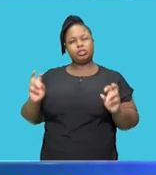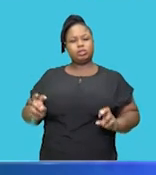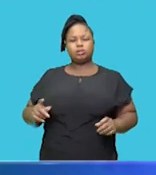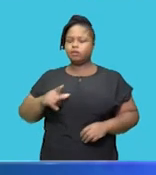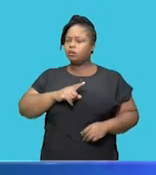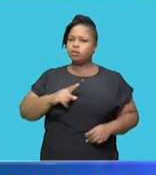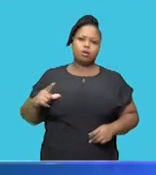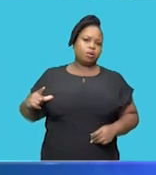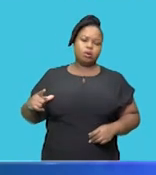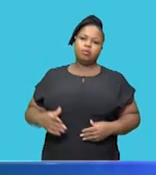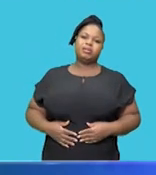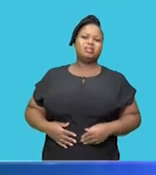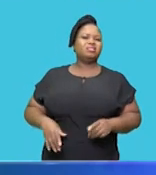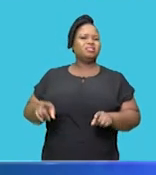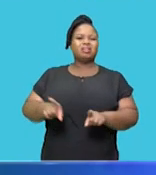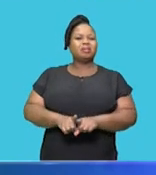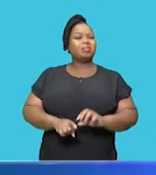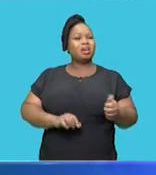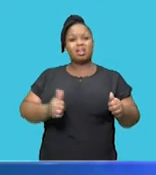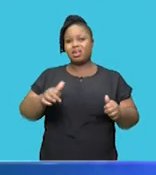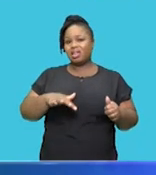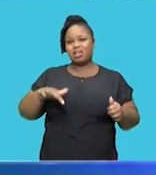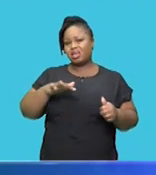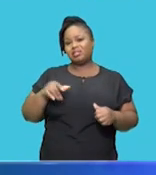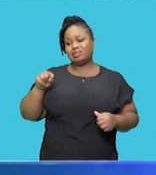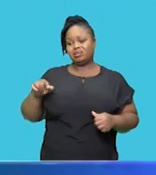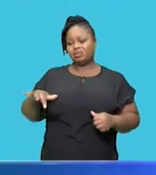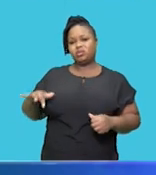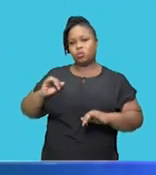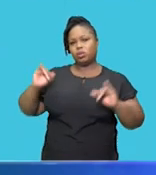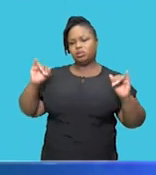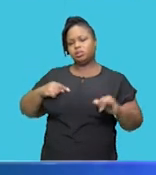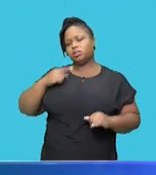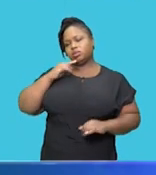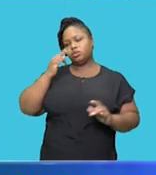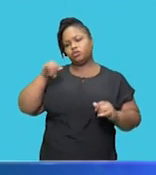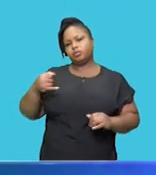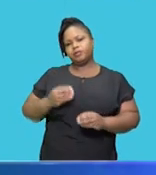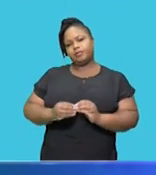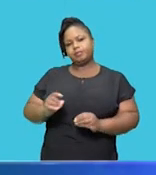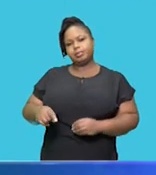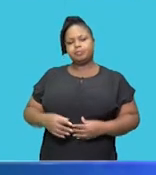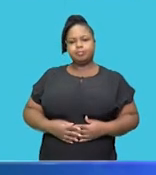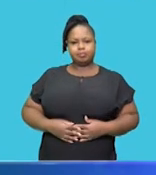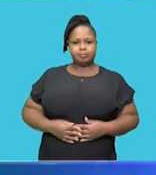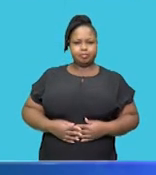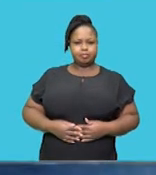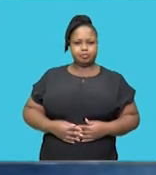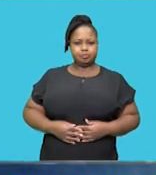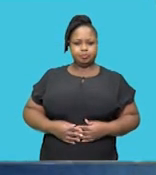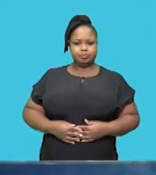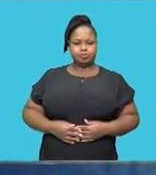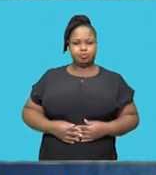ongenamkhawulo maqhathaniswa nakwezinye izindawo. Manje sinxusa umkhandlu dolobha waseGoli ukuba usilungise.